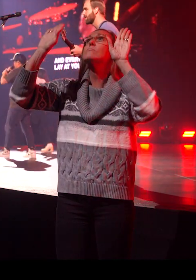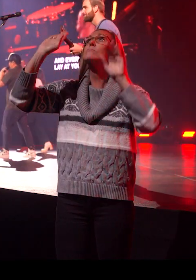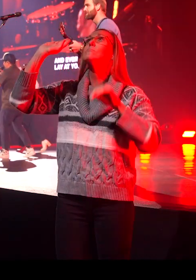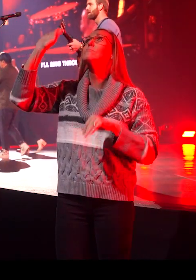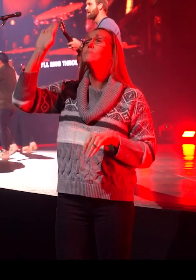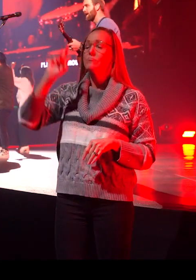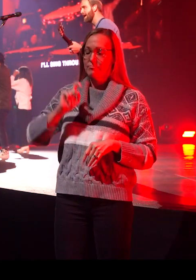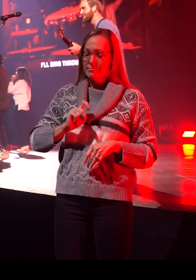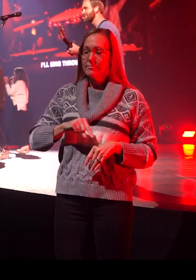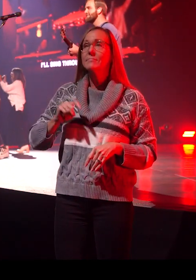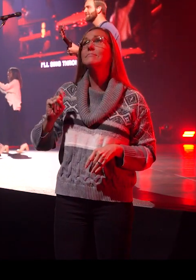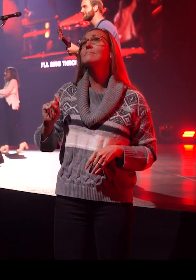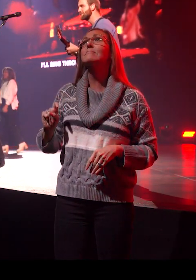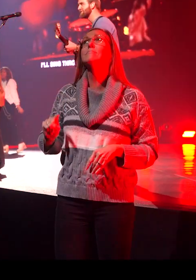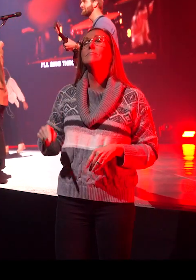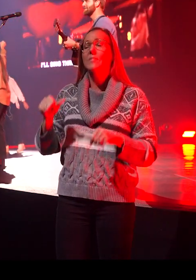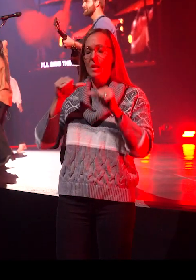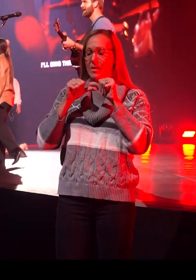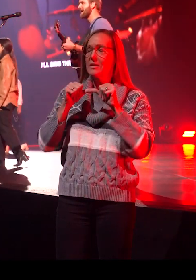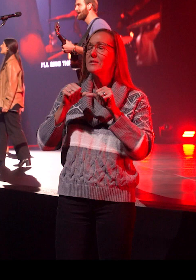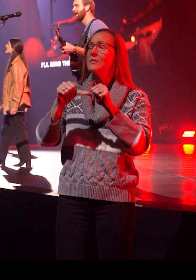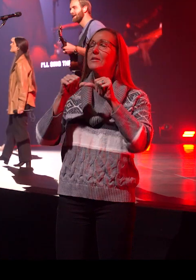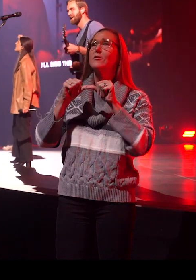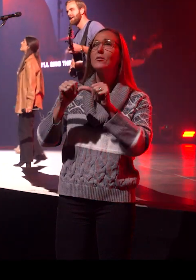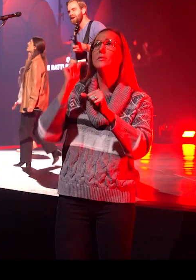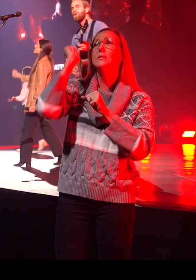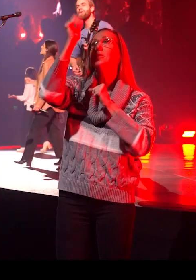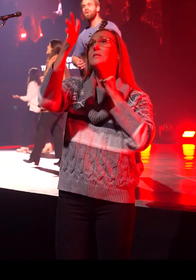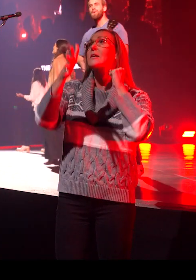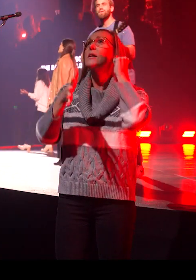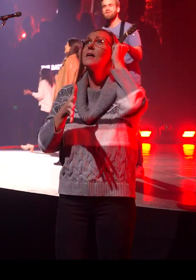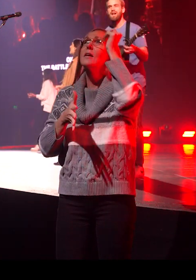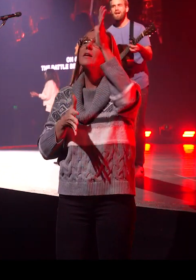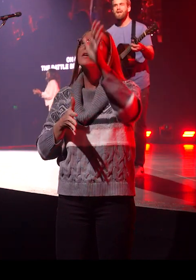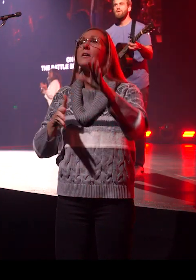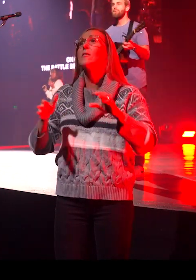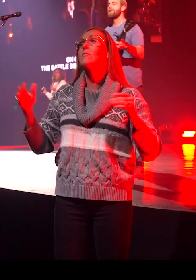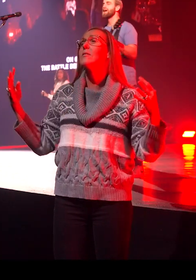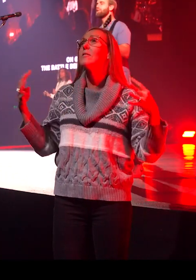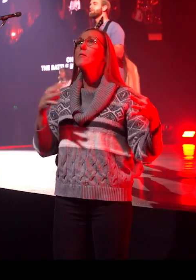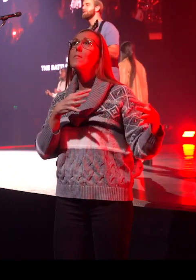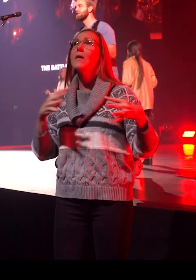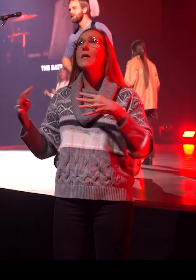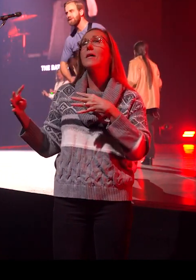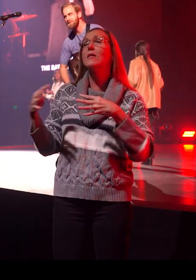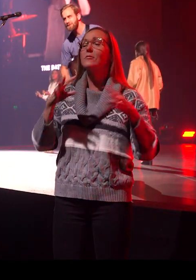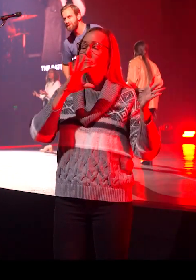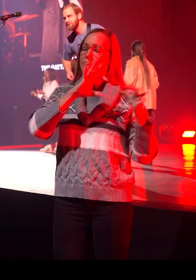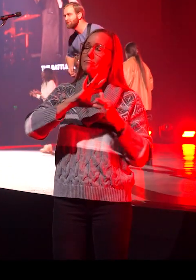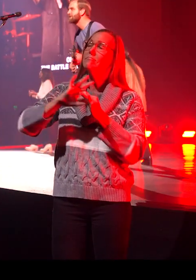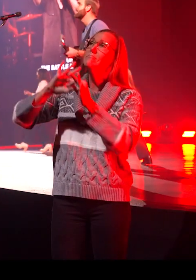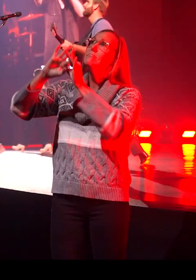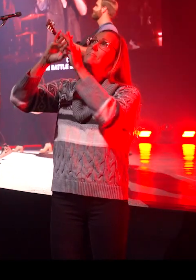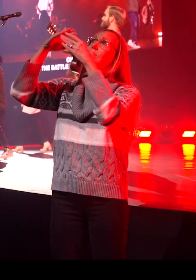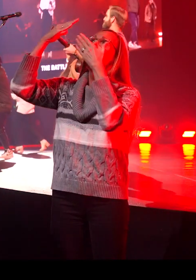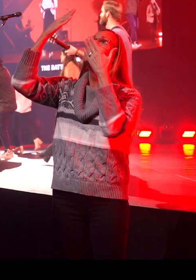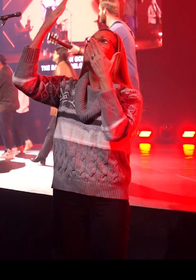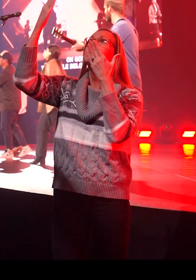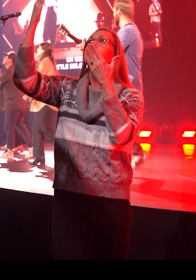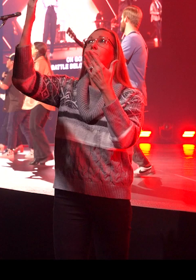feet. I'll sing through the night. Oh God, the battle belongs to